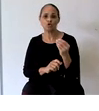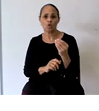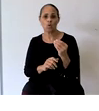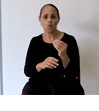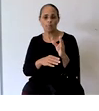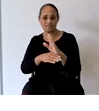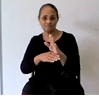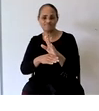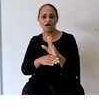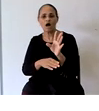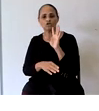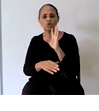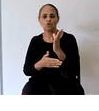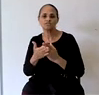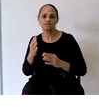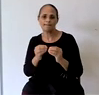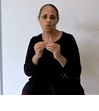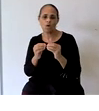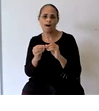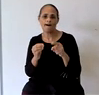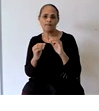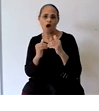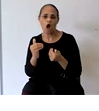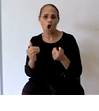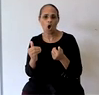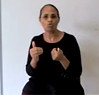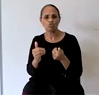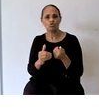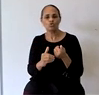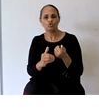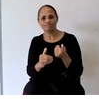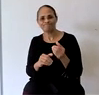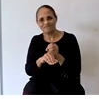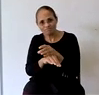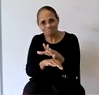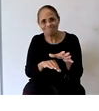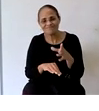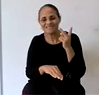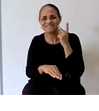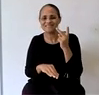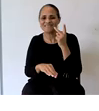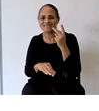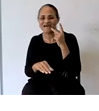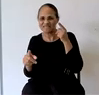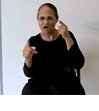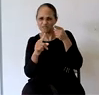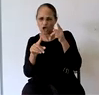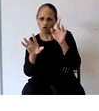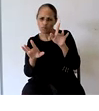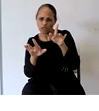talk a little bit more about how the impact of being seen as an object of pity or an object of